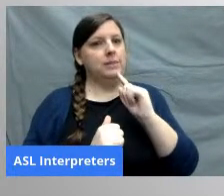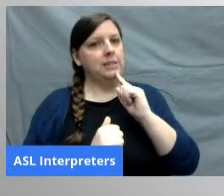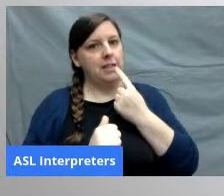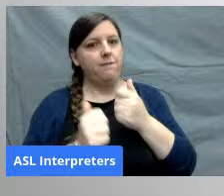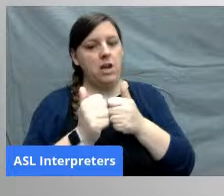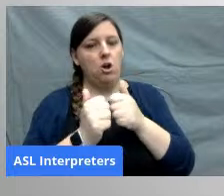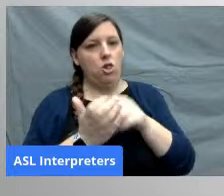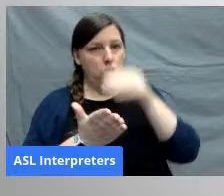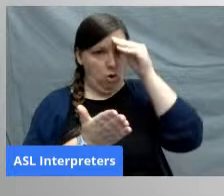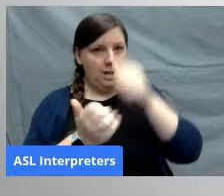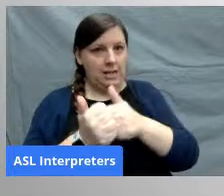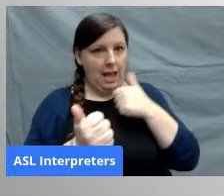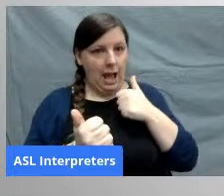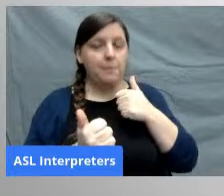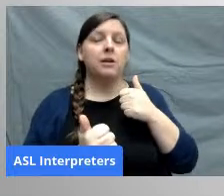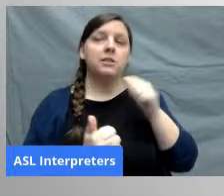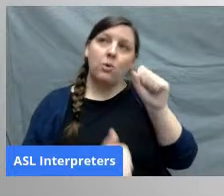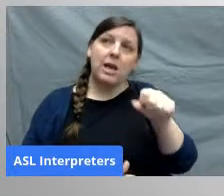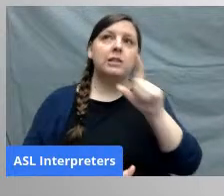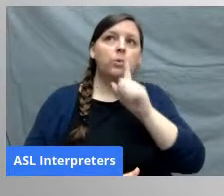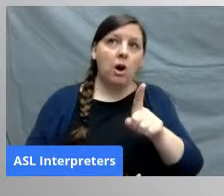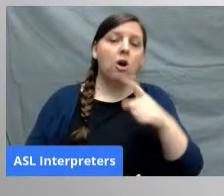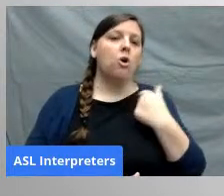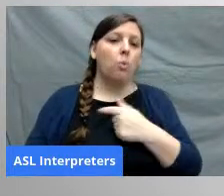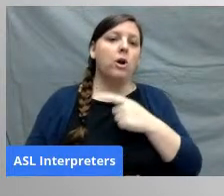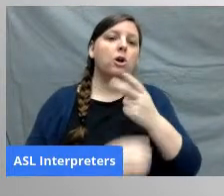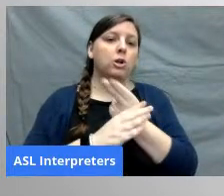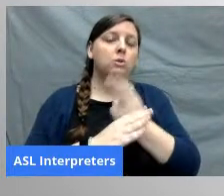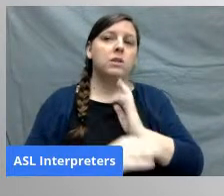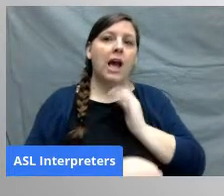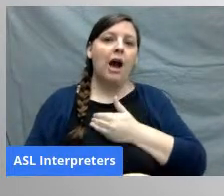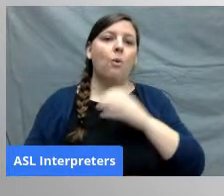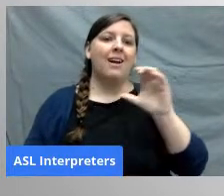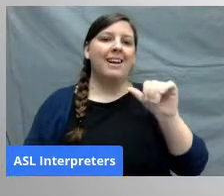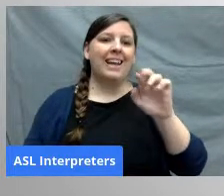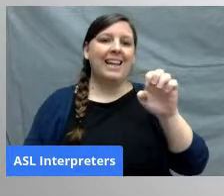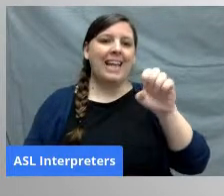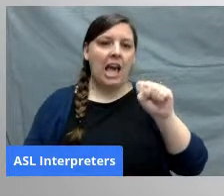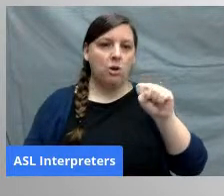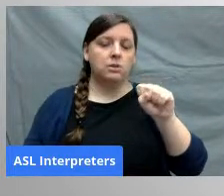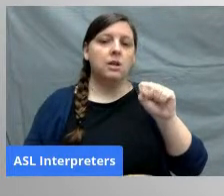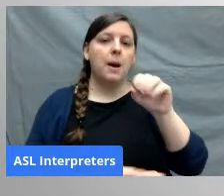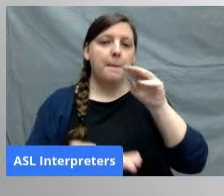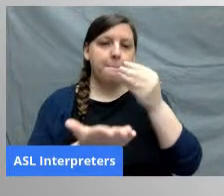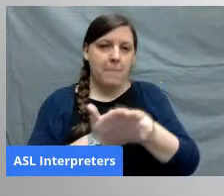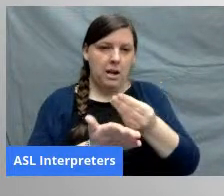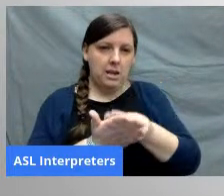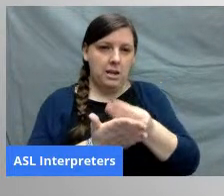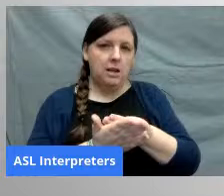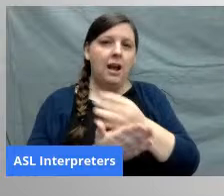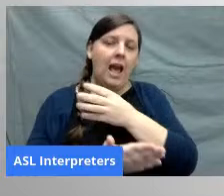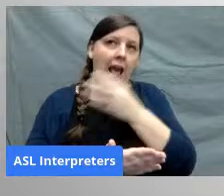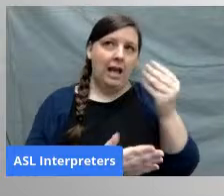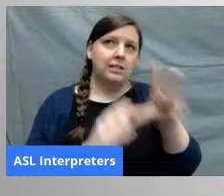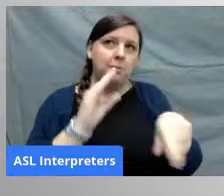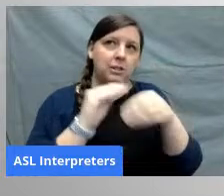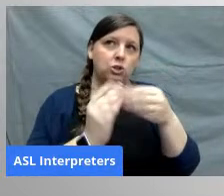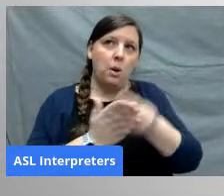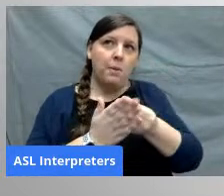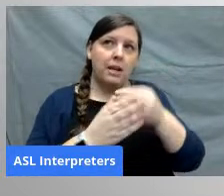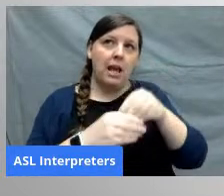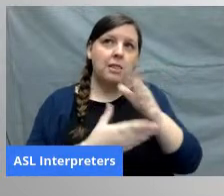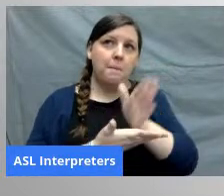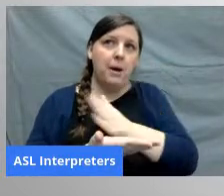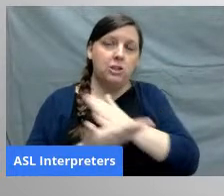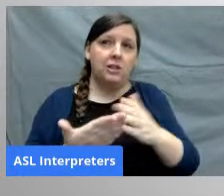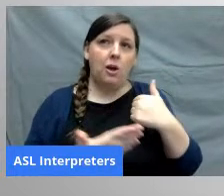we're going to use our CARES money and some of the additional money we have in our budgets that we haven't used in other areas because we haven't been